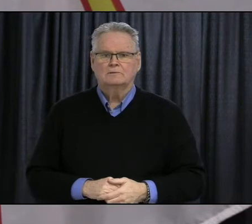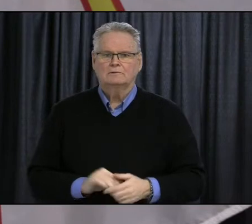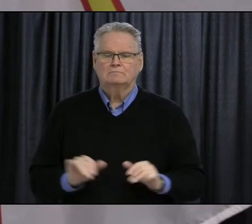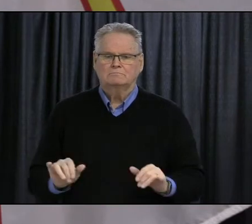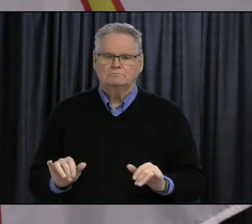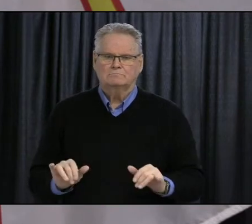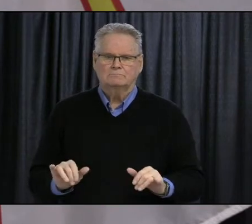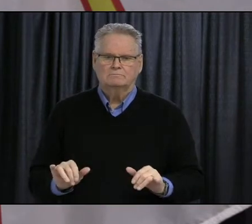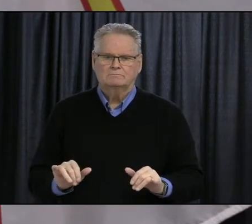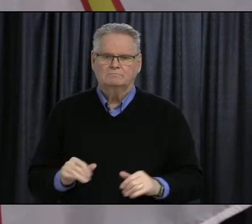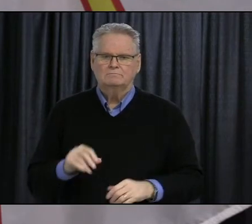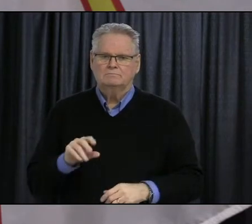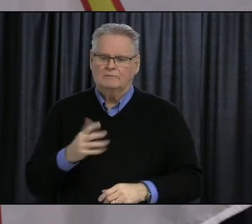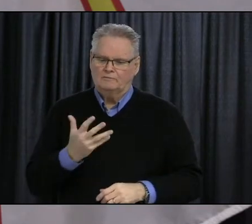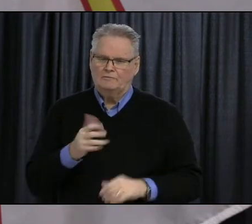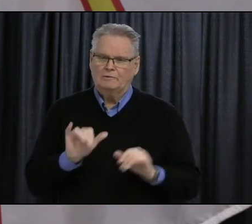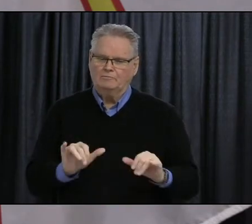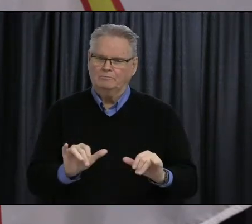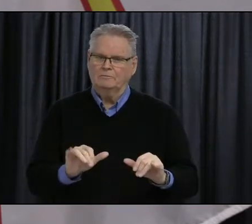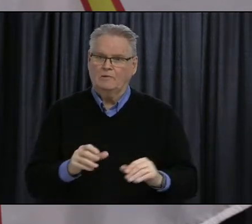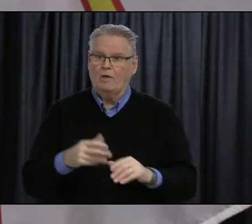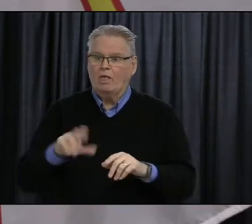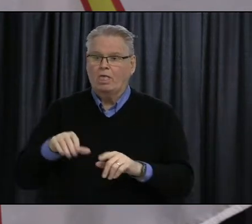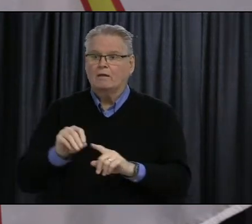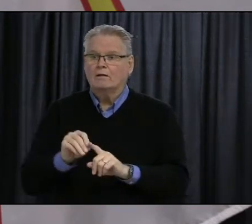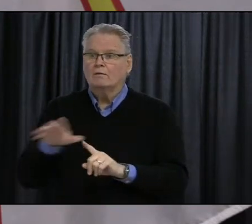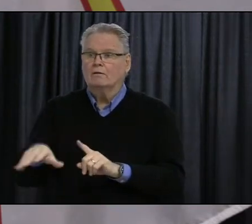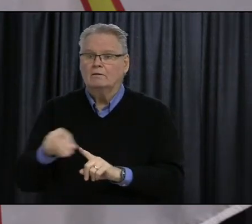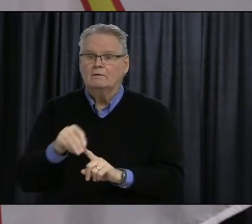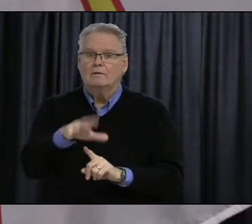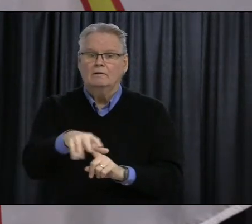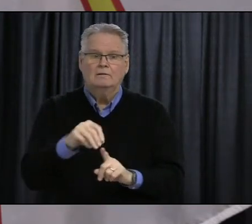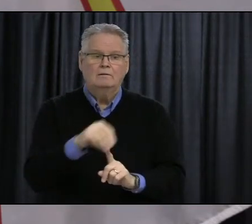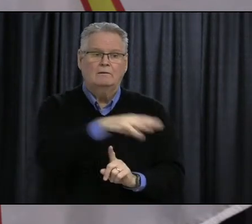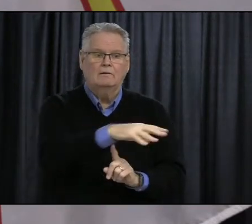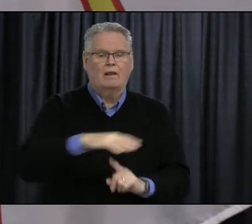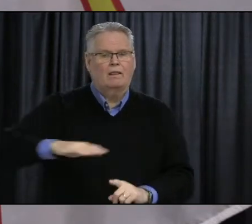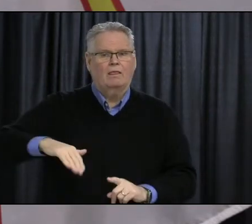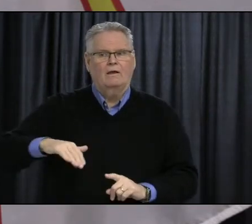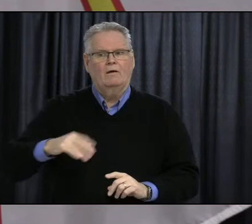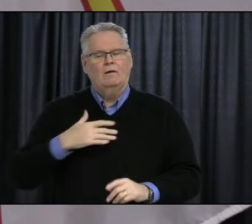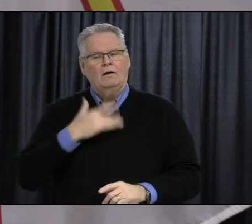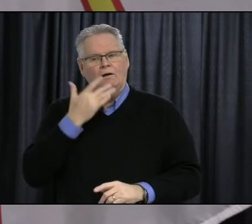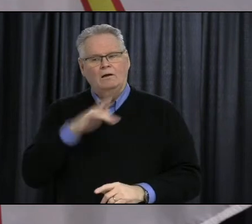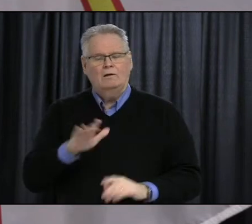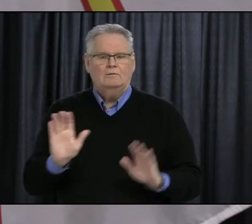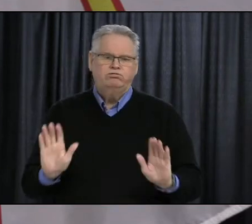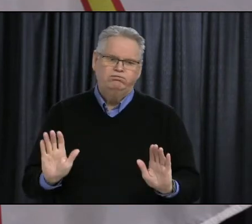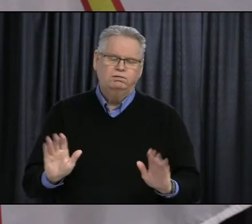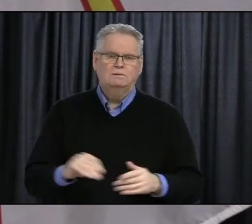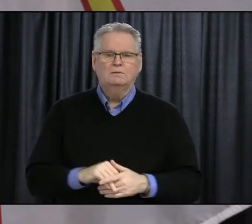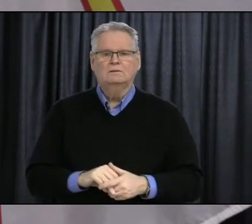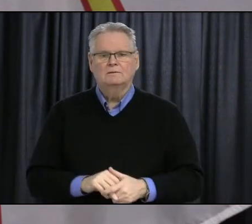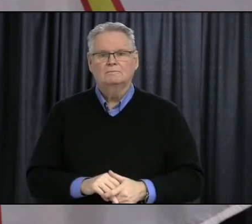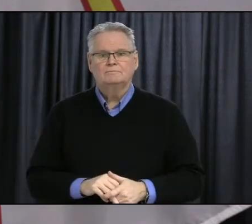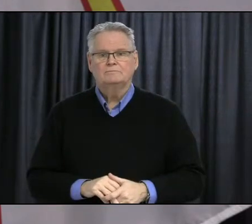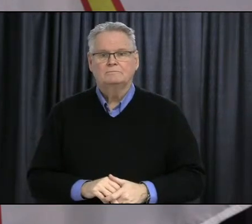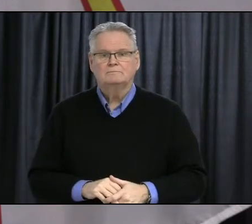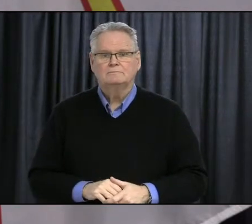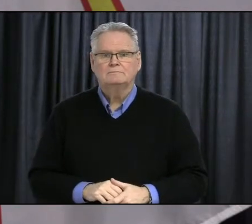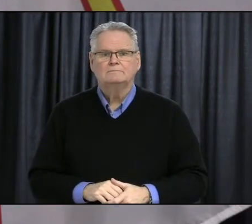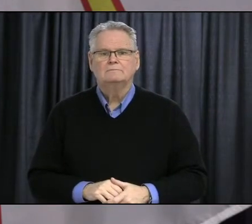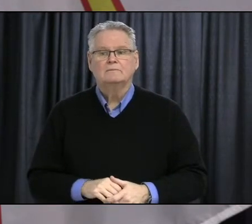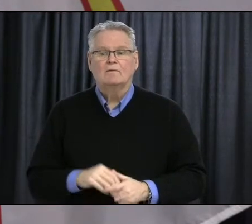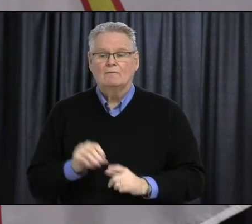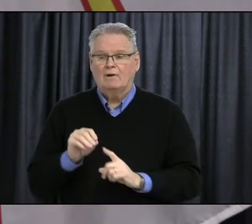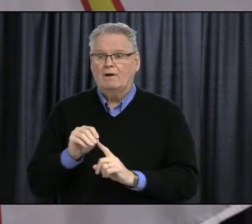know, at a time when we're trying to get vaccinations done as well, there's the more contacts you have, the harder it is to do,